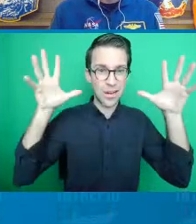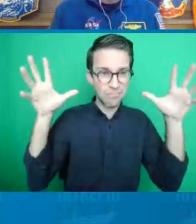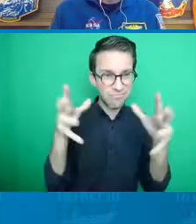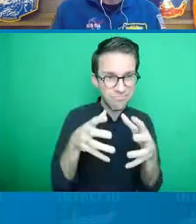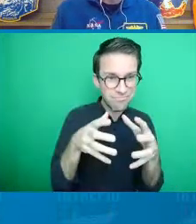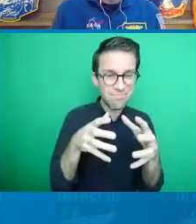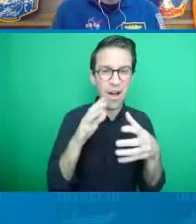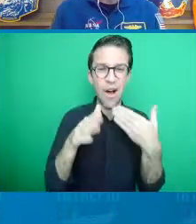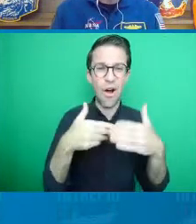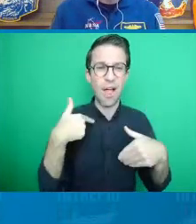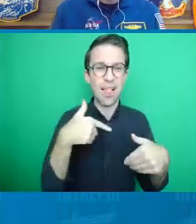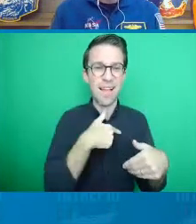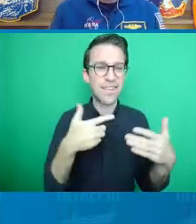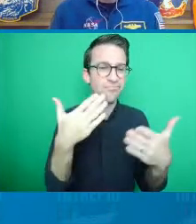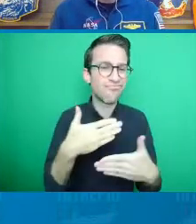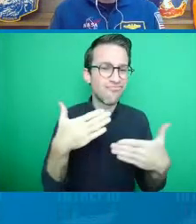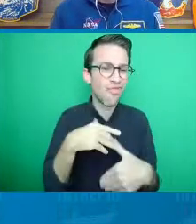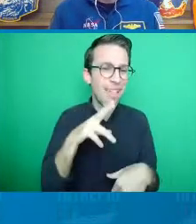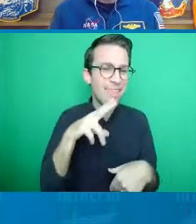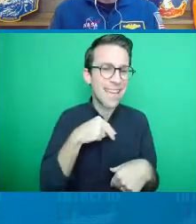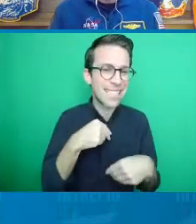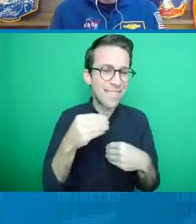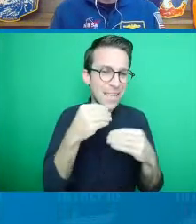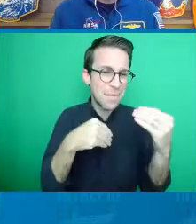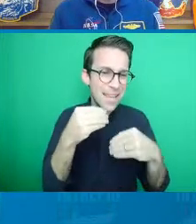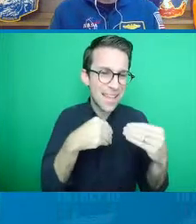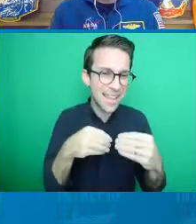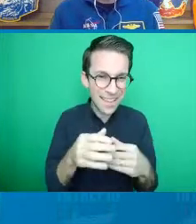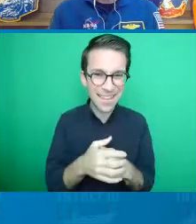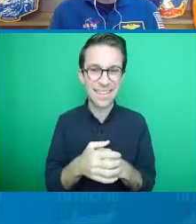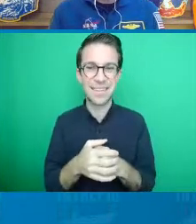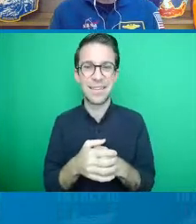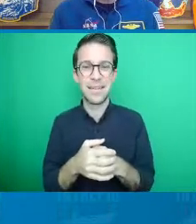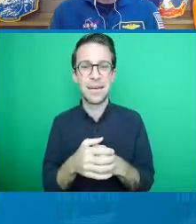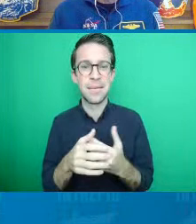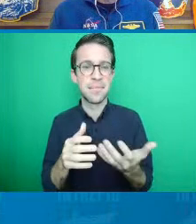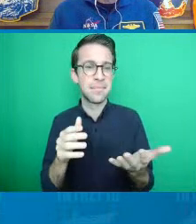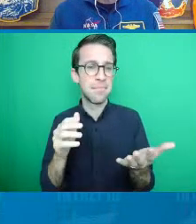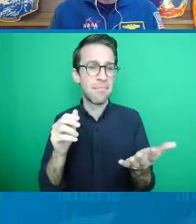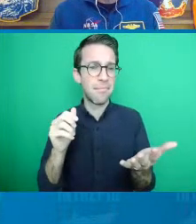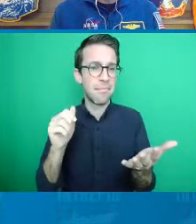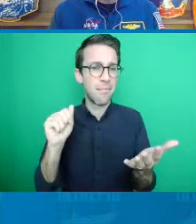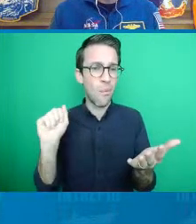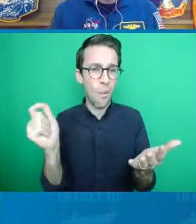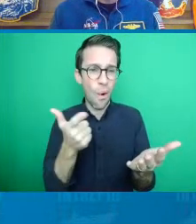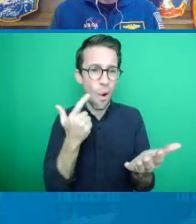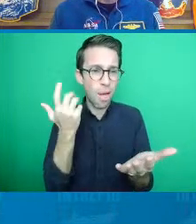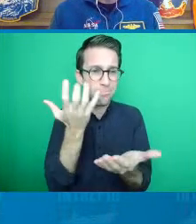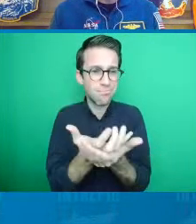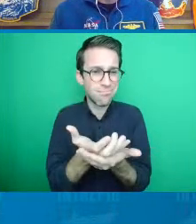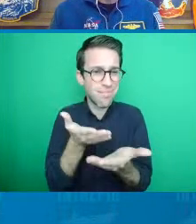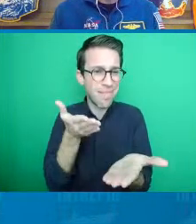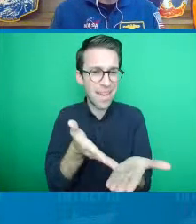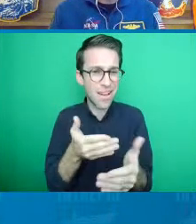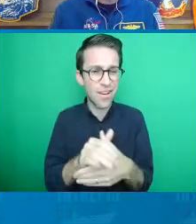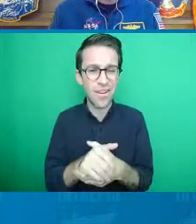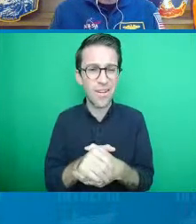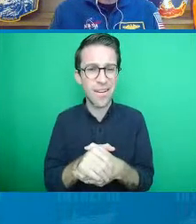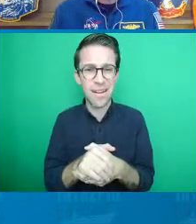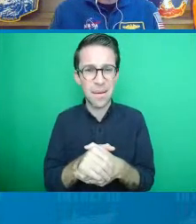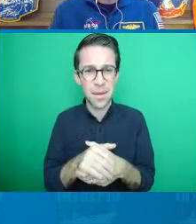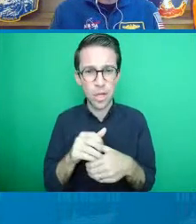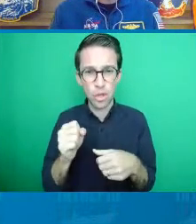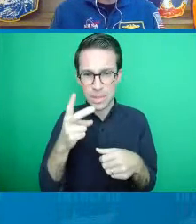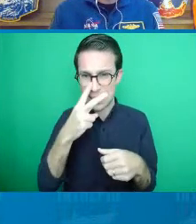us enjoying our Thanksgiving meal. And everybody's on there, sort of my right arm and part of my head, and you can see